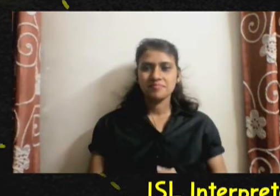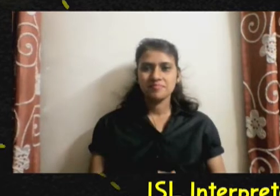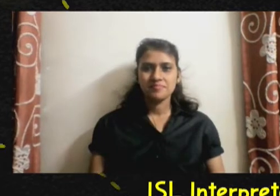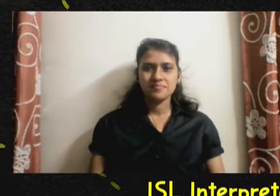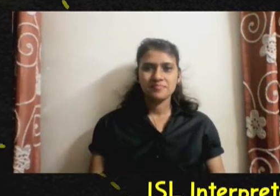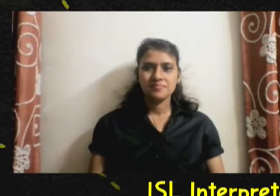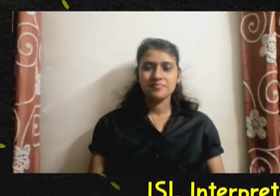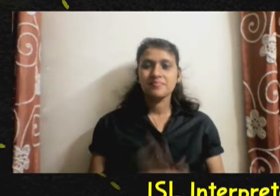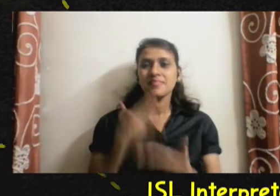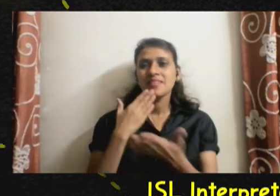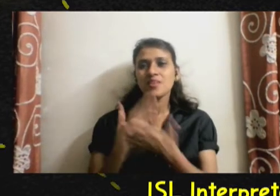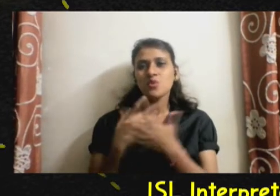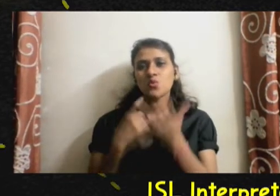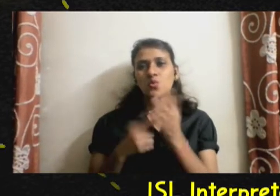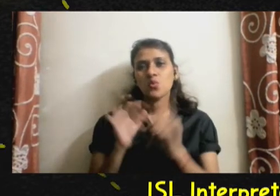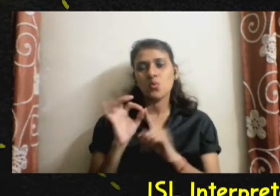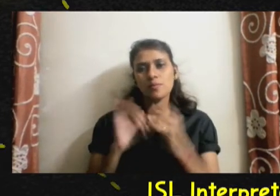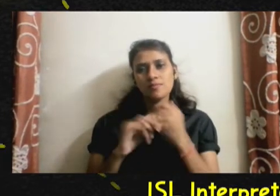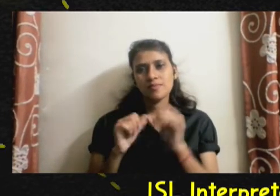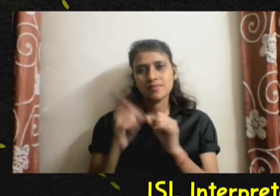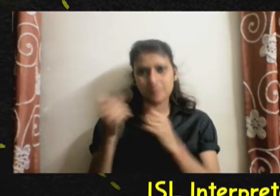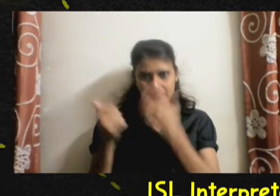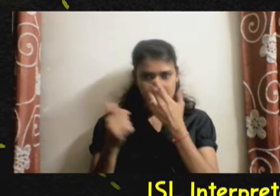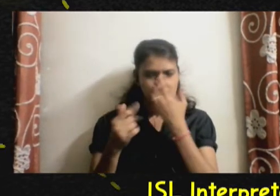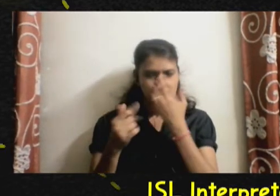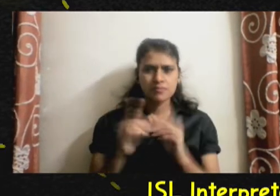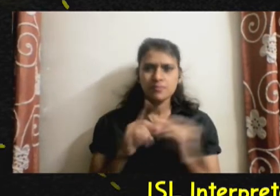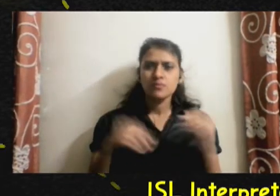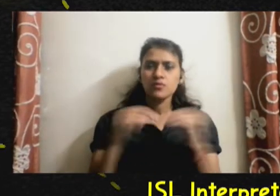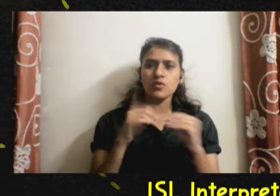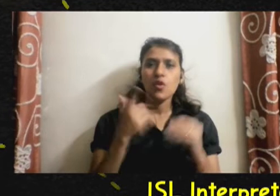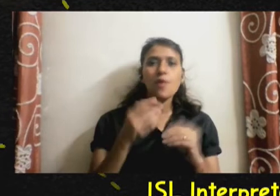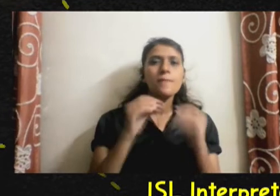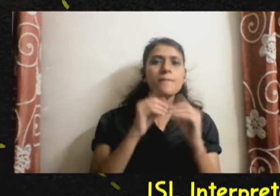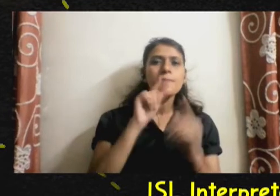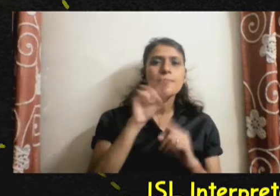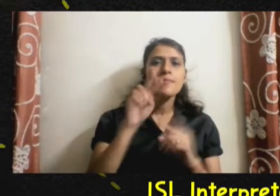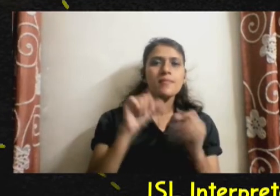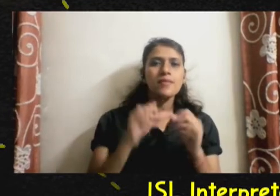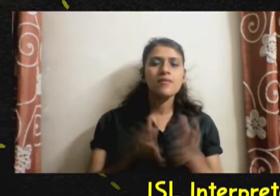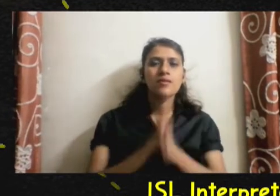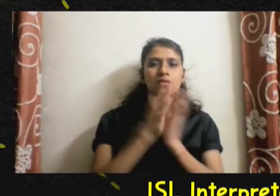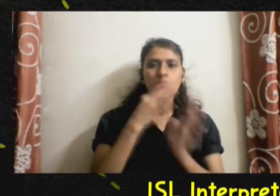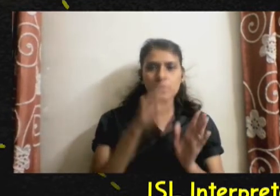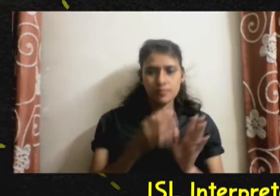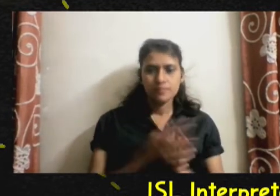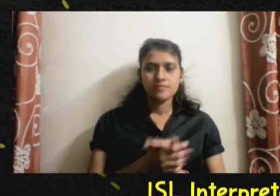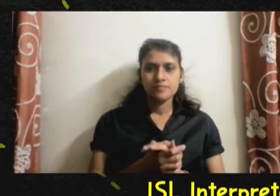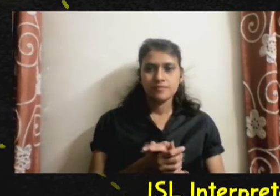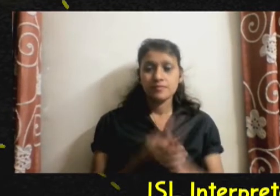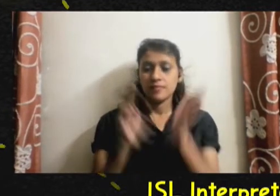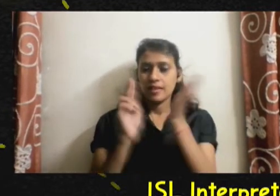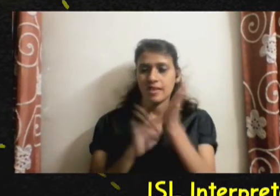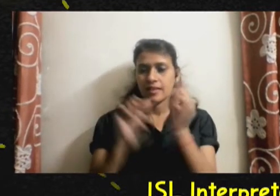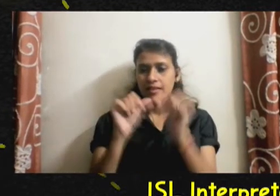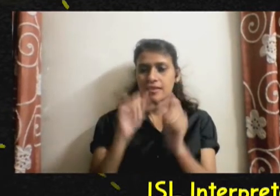Thank you, Rupsha. I have another question, I think, for Vinay later on, but I want to jump to Biva. Nayantara, as well as an anonymous attendee, wanted